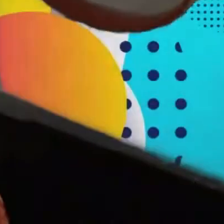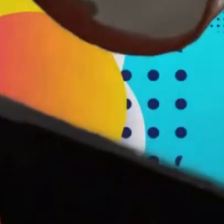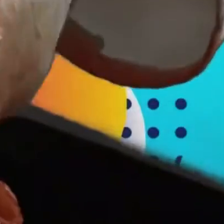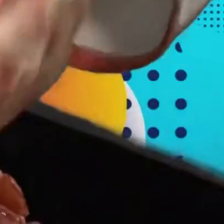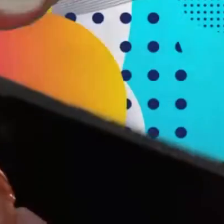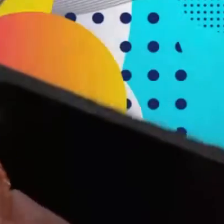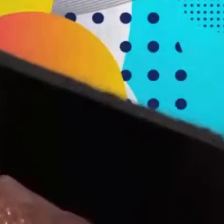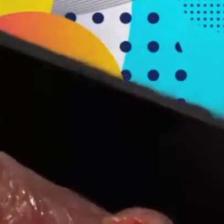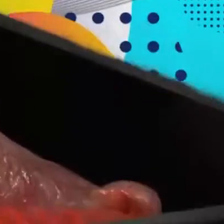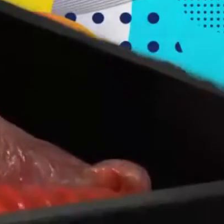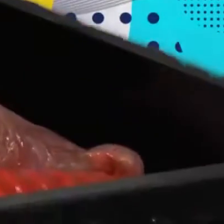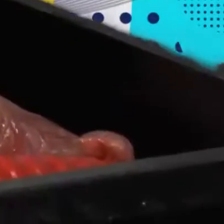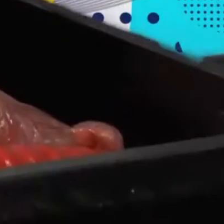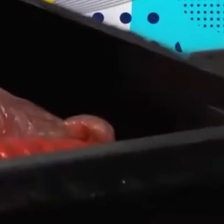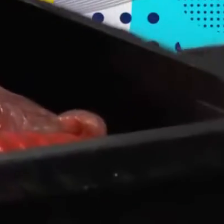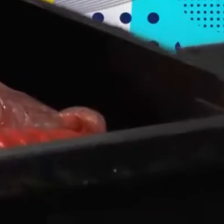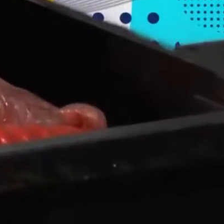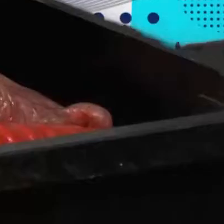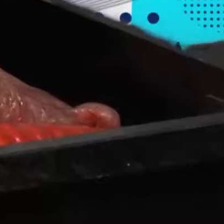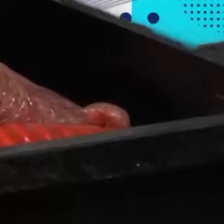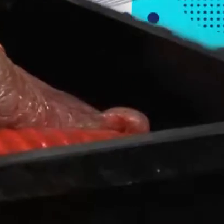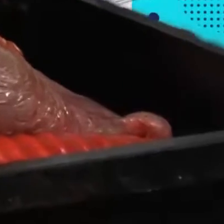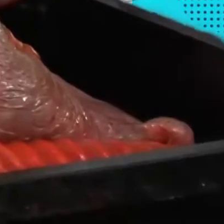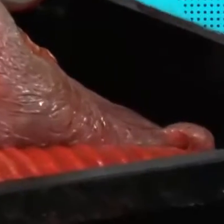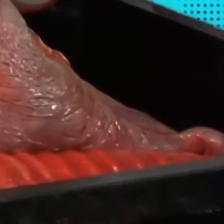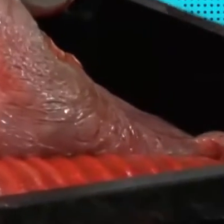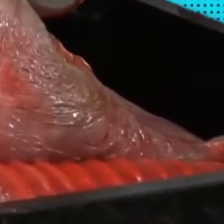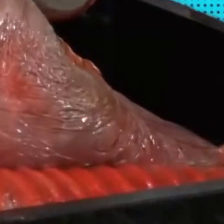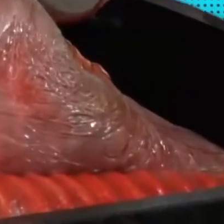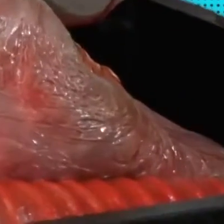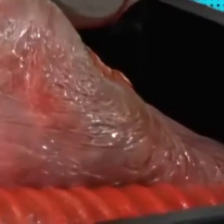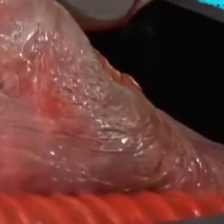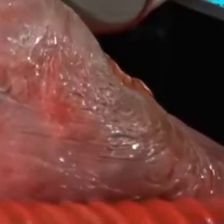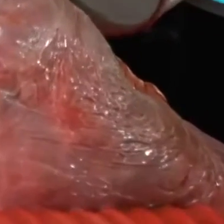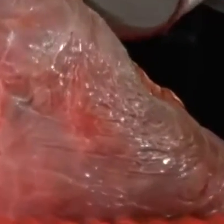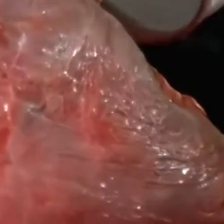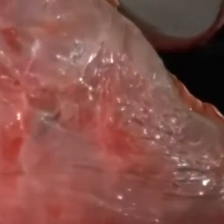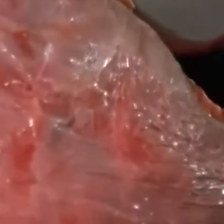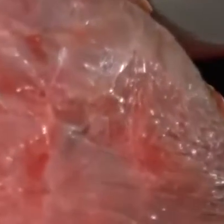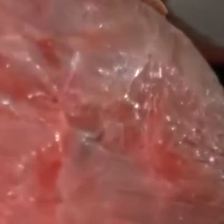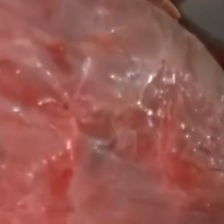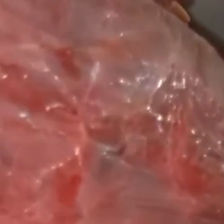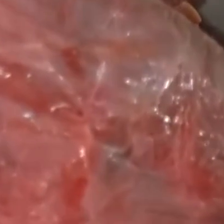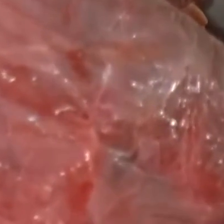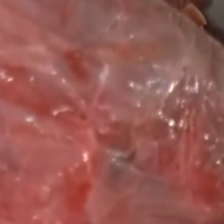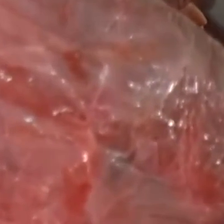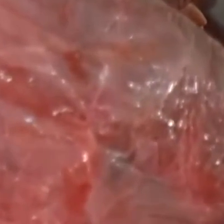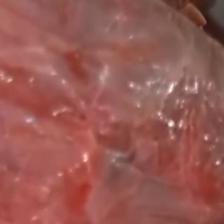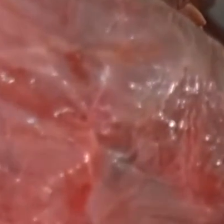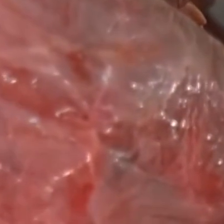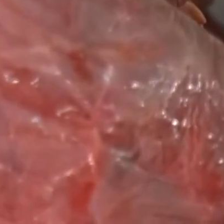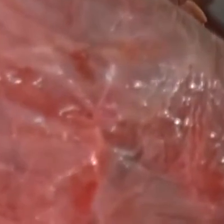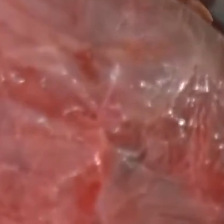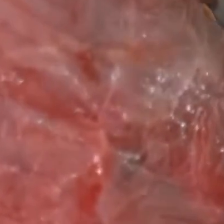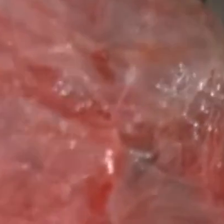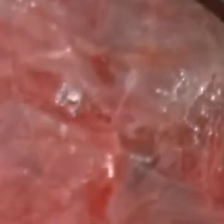here. The lungs got this lovely little white sheen over it. Now if I use, there we go, look there. If I use